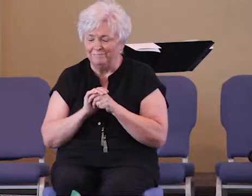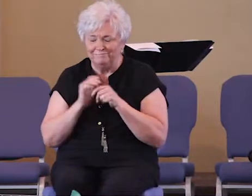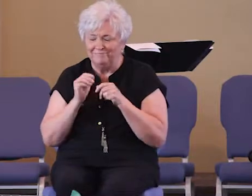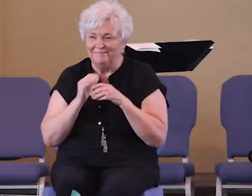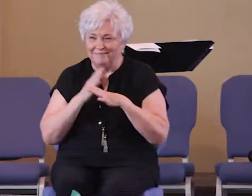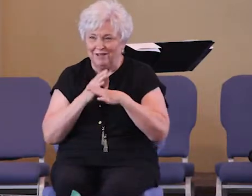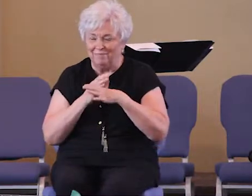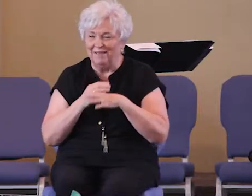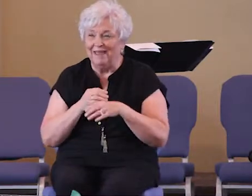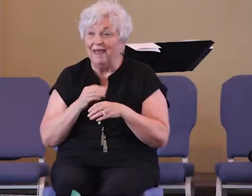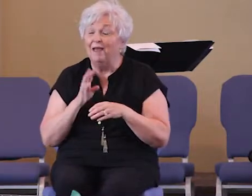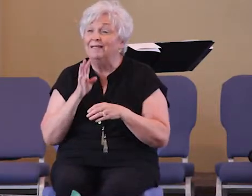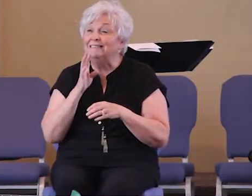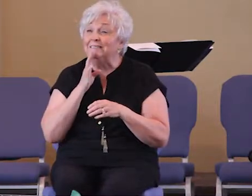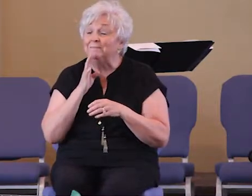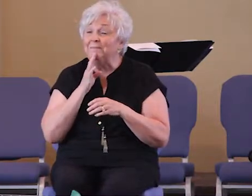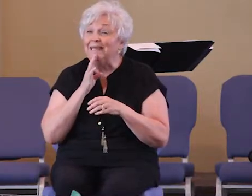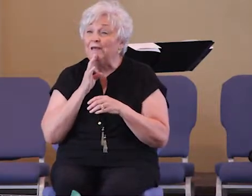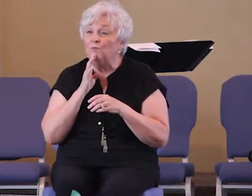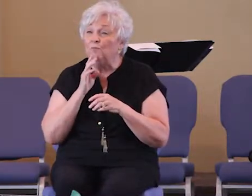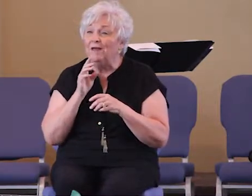integrity.